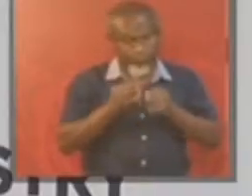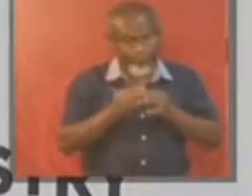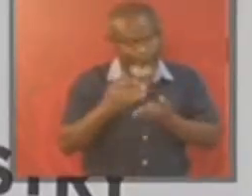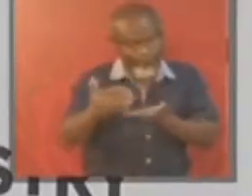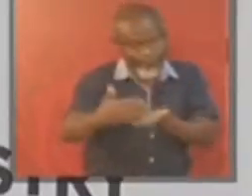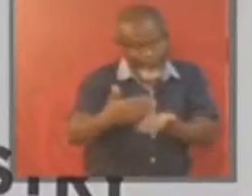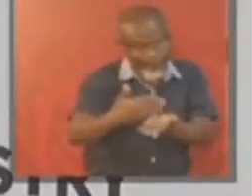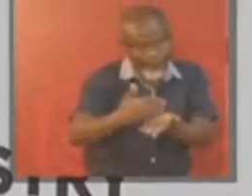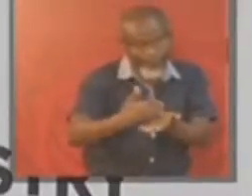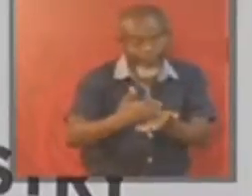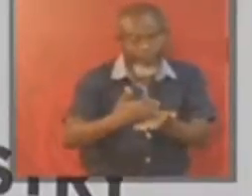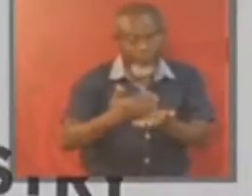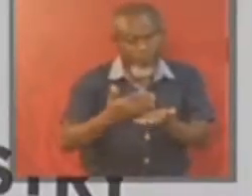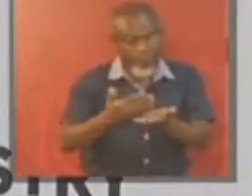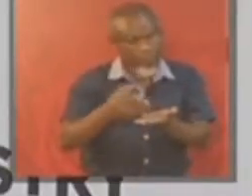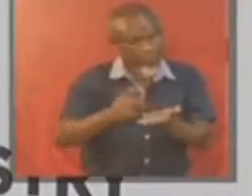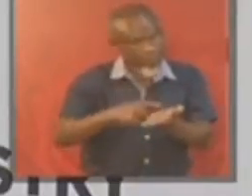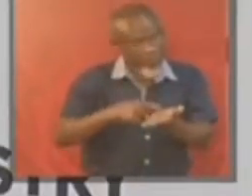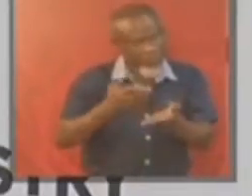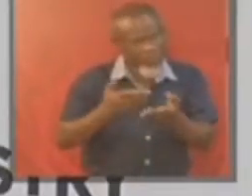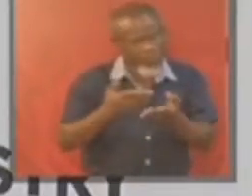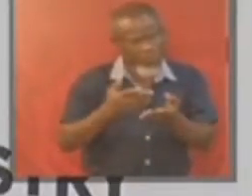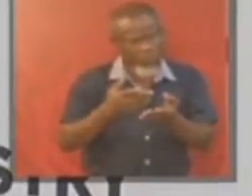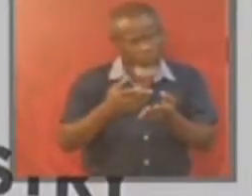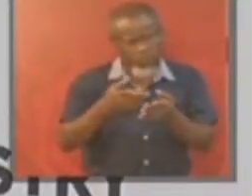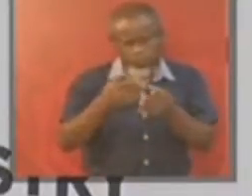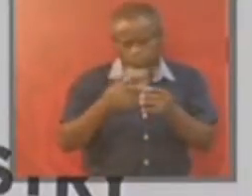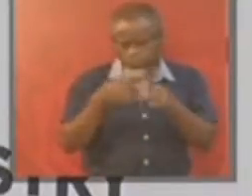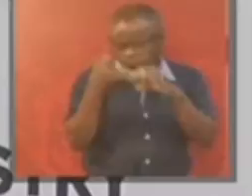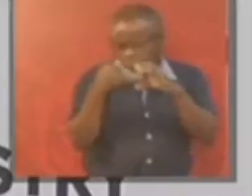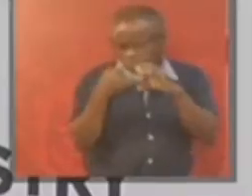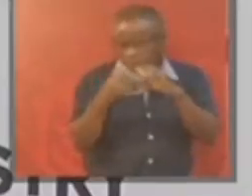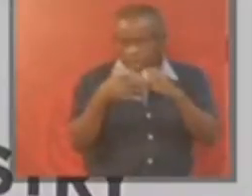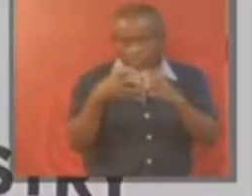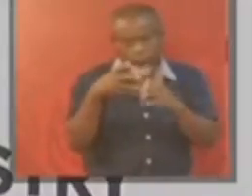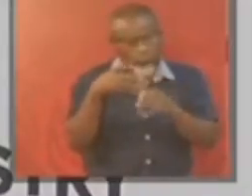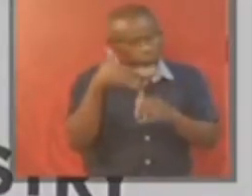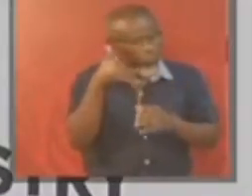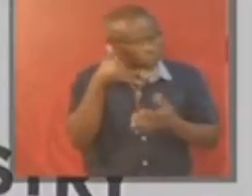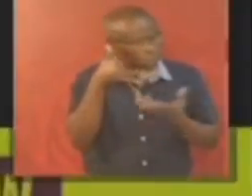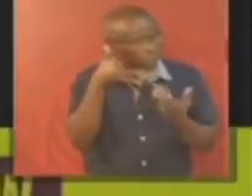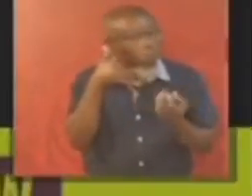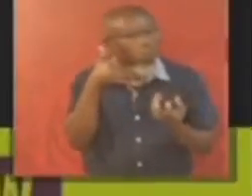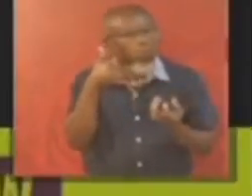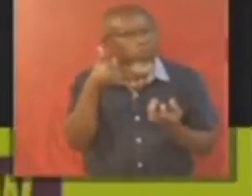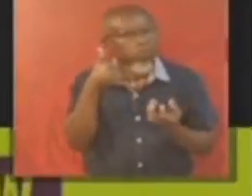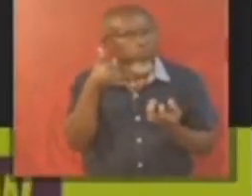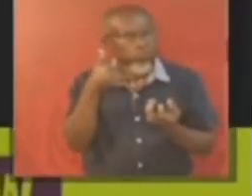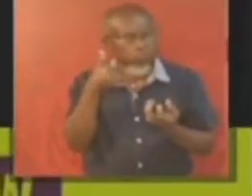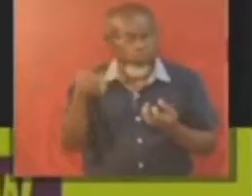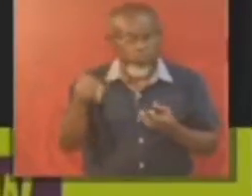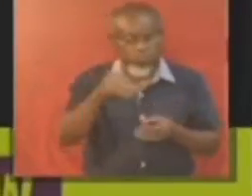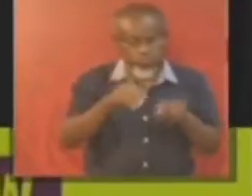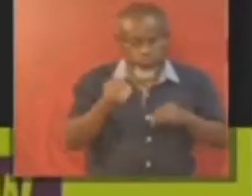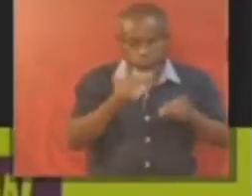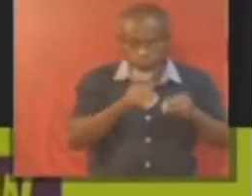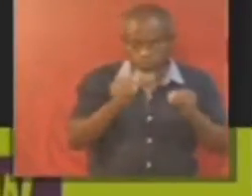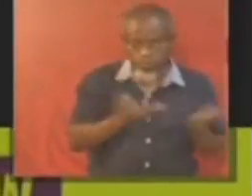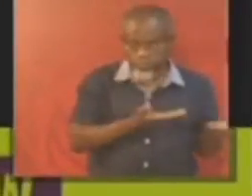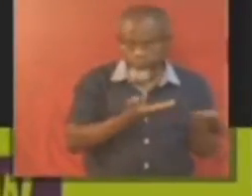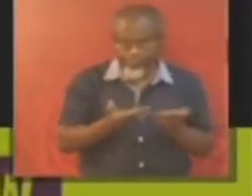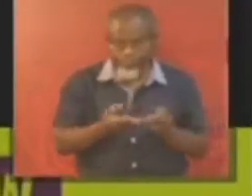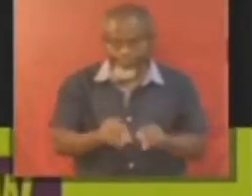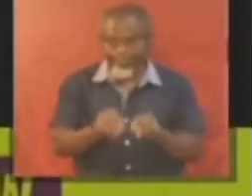of us continue to order things online and then the person would come to deliver to your door. When you go to collect, you have to find a way to ensure physical